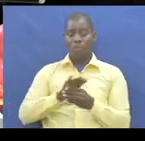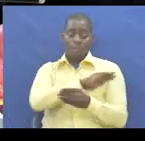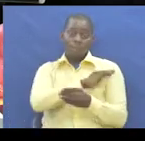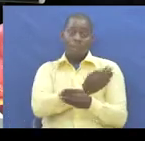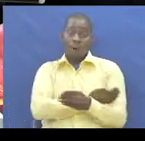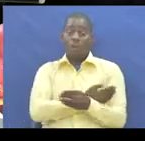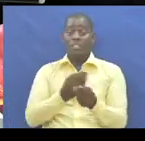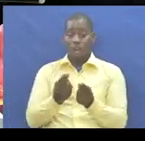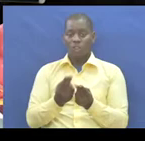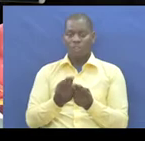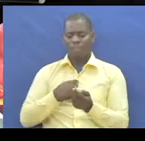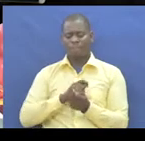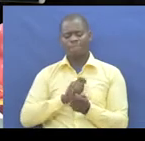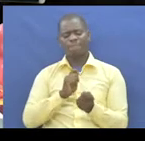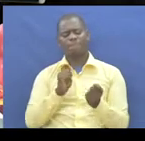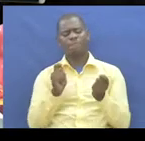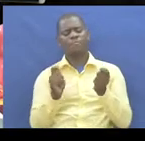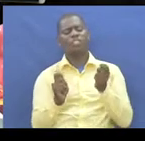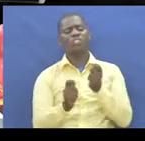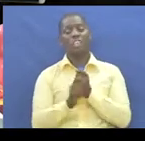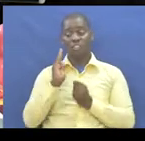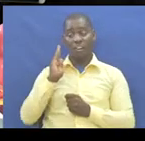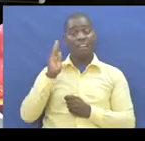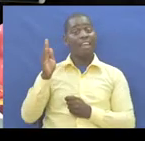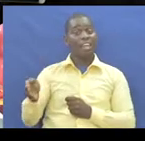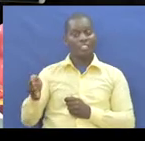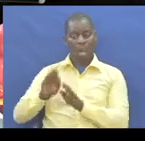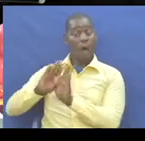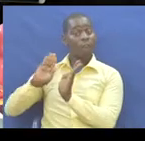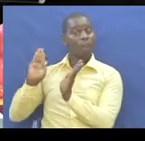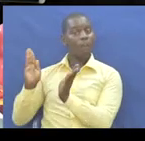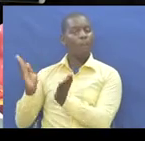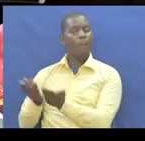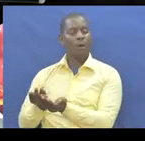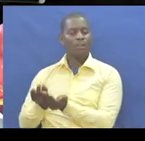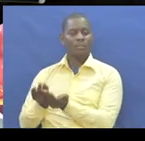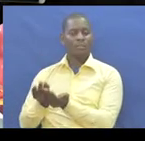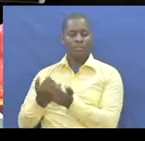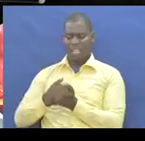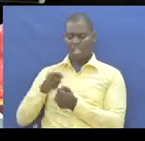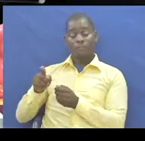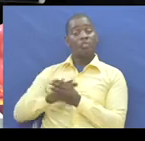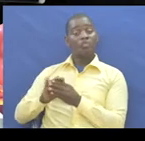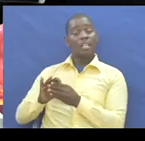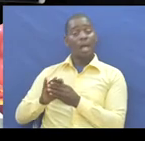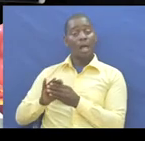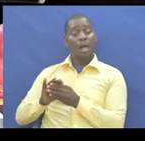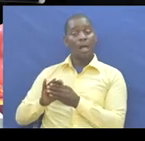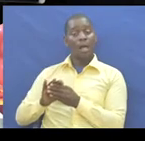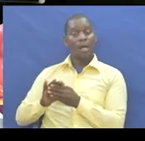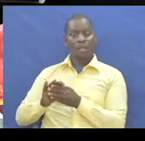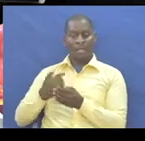moving. But as we have said that also that if a force can also even change the